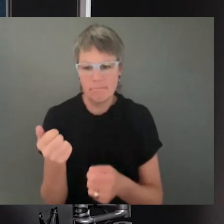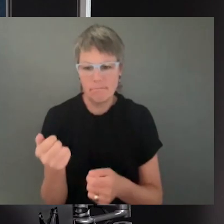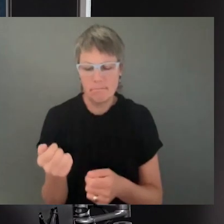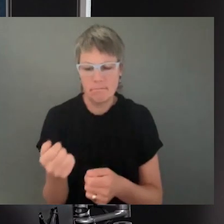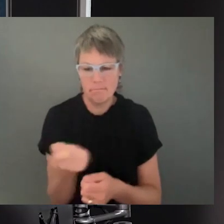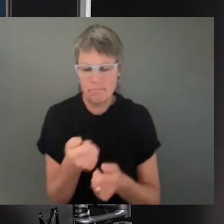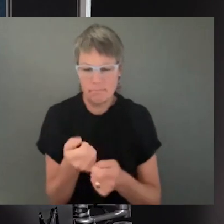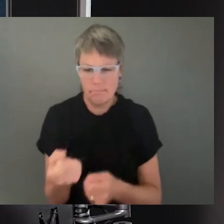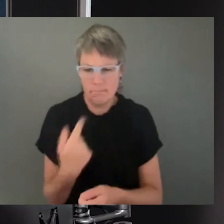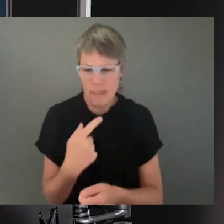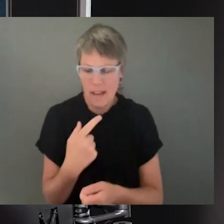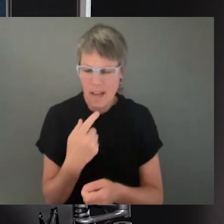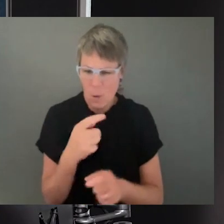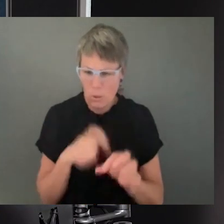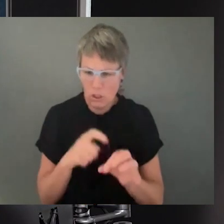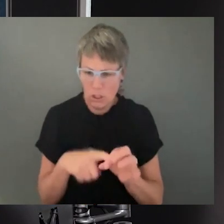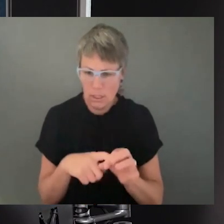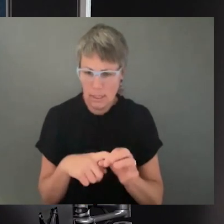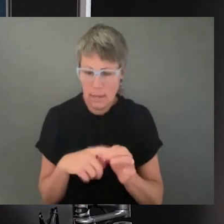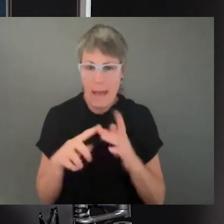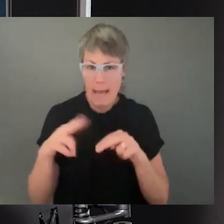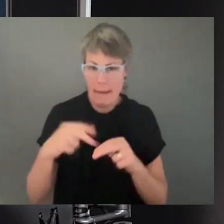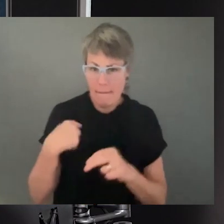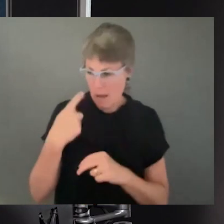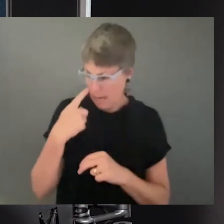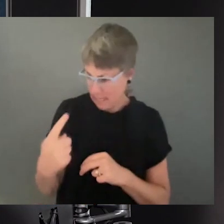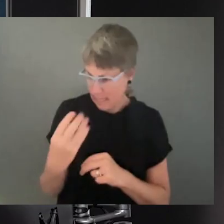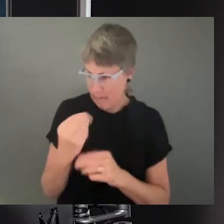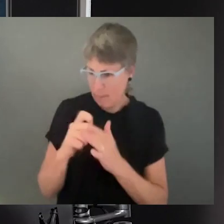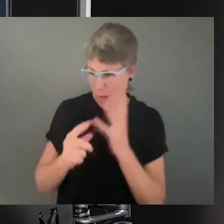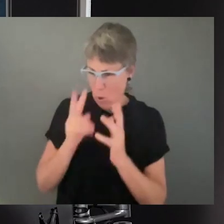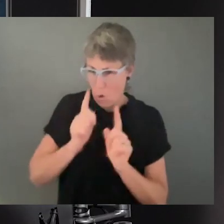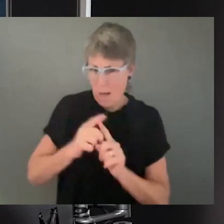respectfully ask somebody with a disability whether they may need my help?